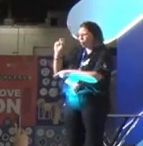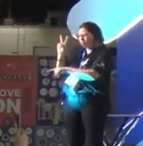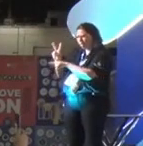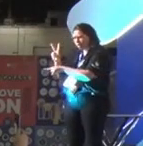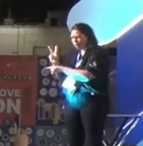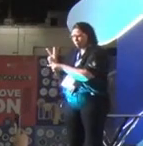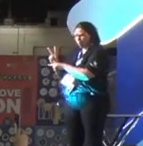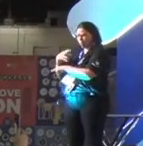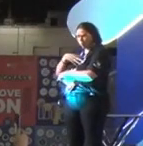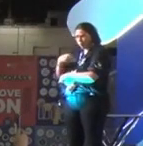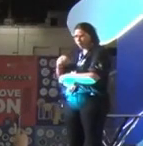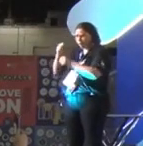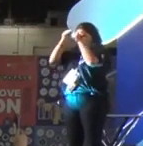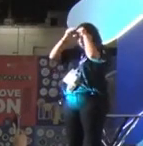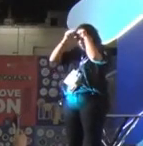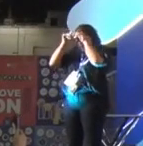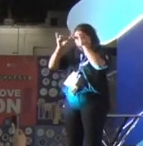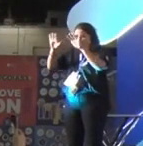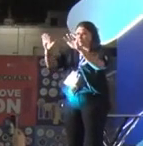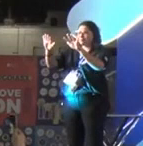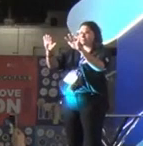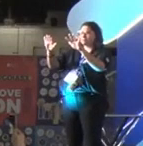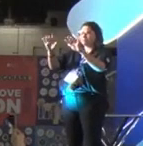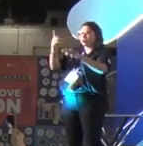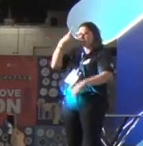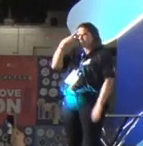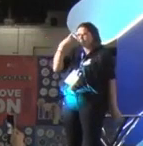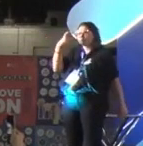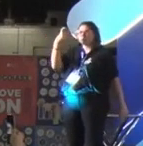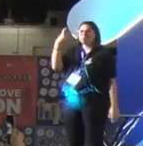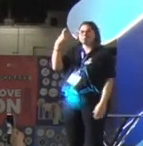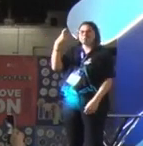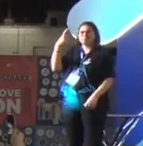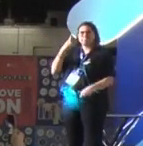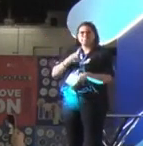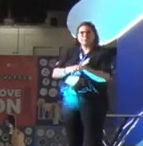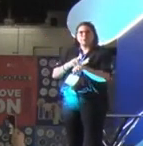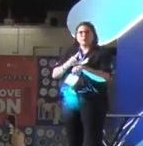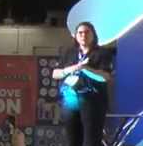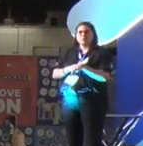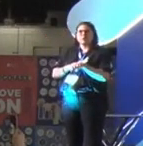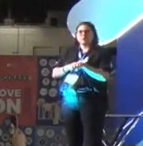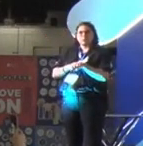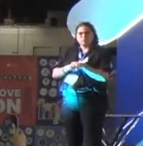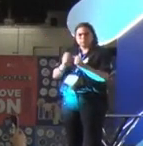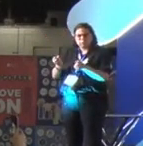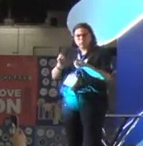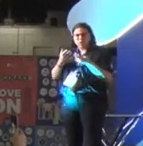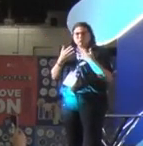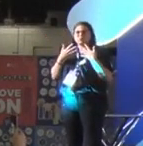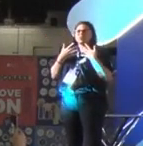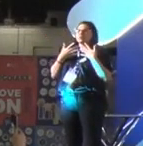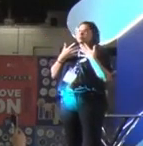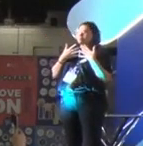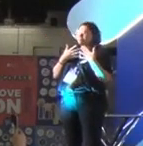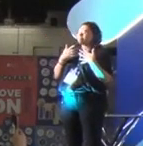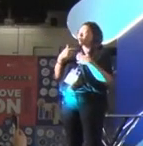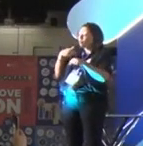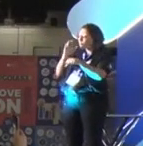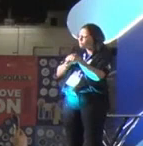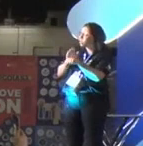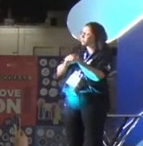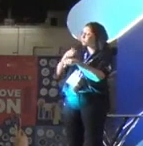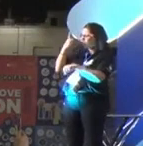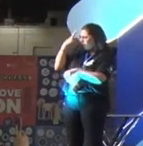yet, I had an idea, I had a moment of inspiration, acted on it, and I have never